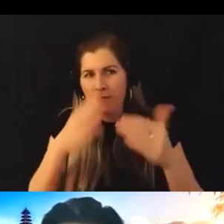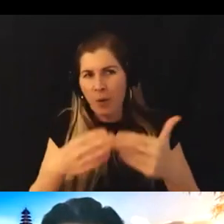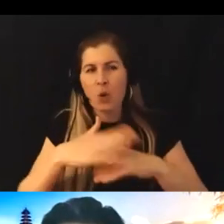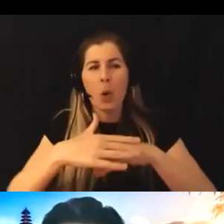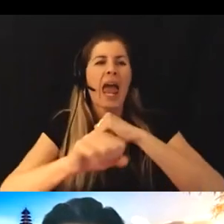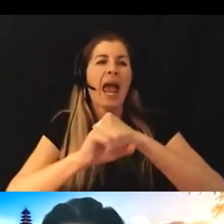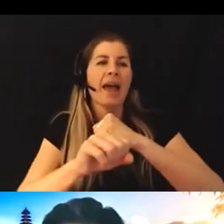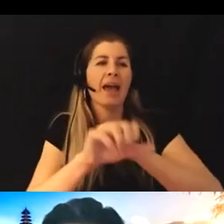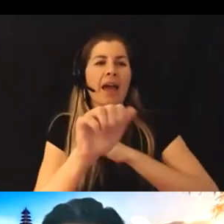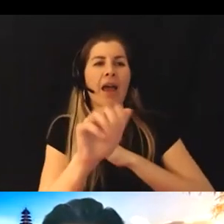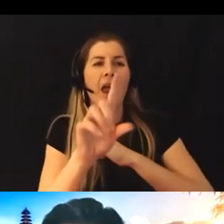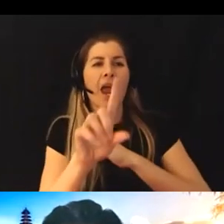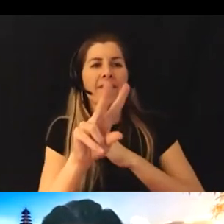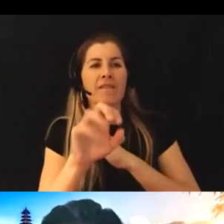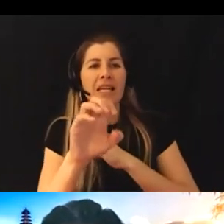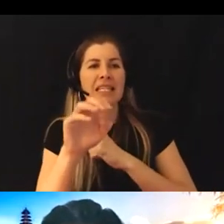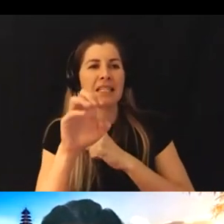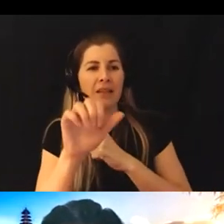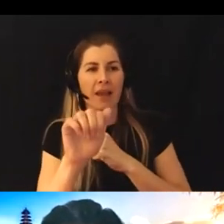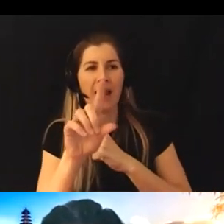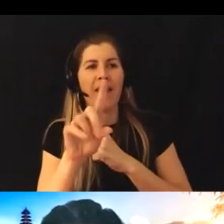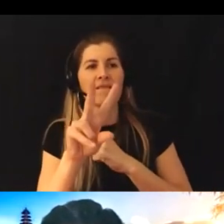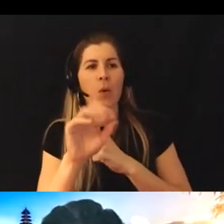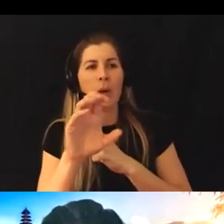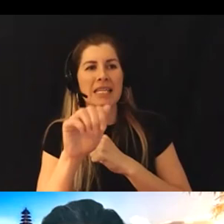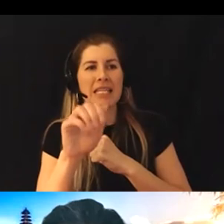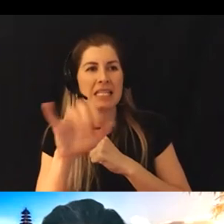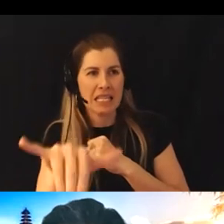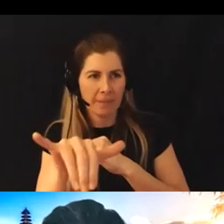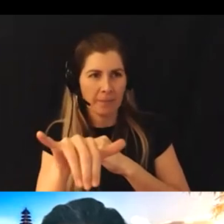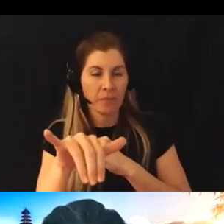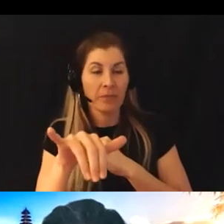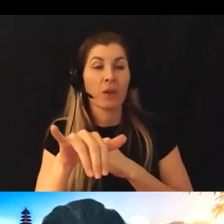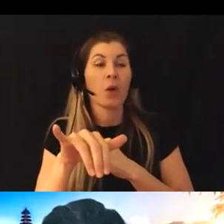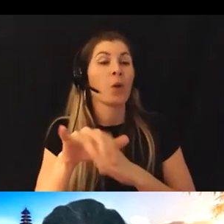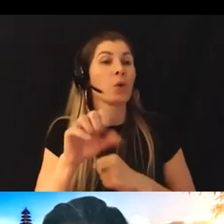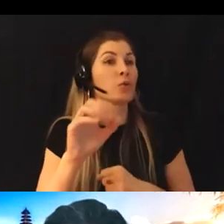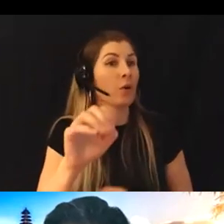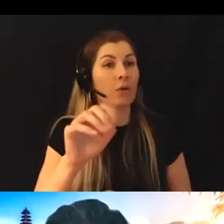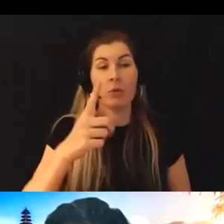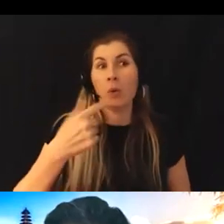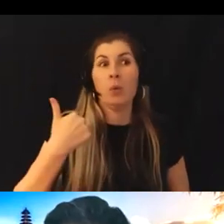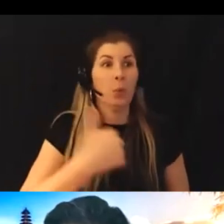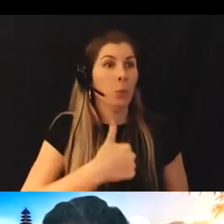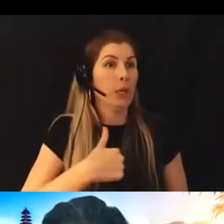And so we are literally taking like a chunking from the very beginning of having an idea of something